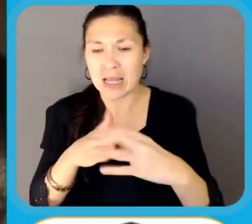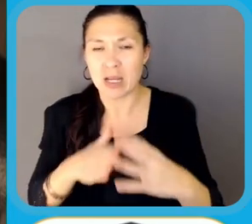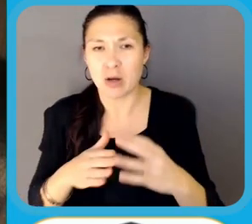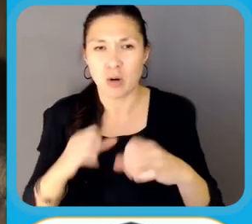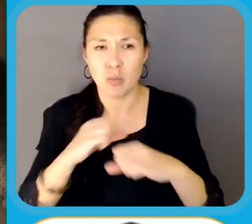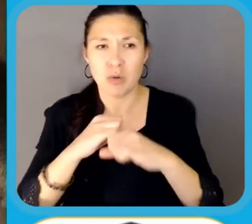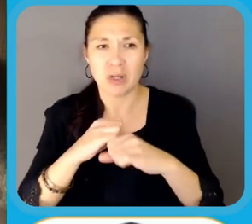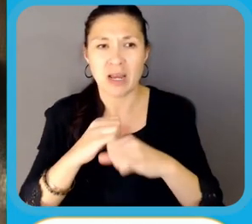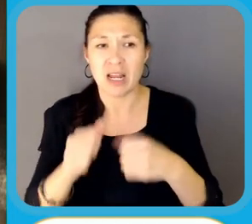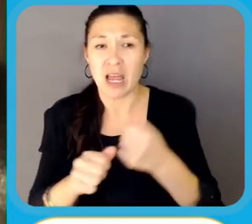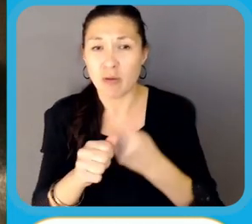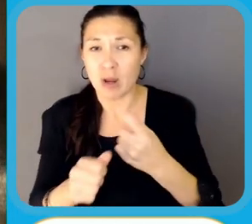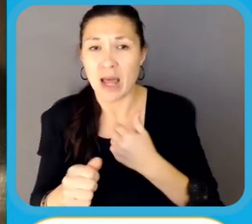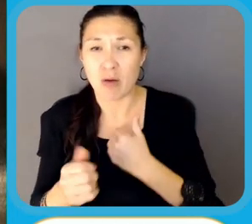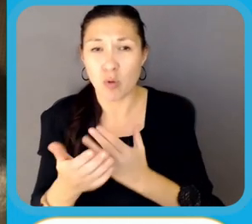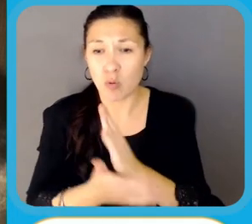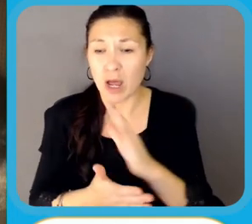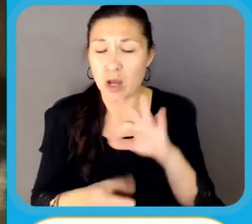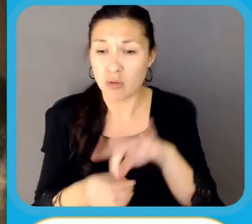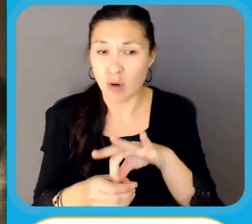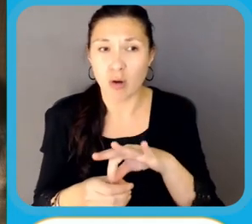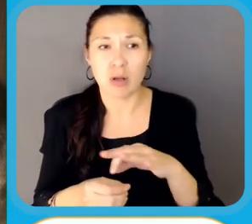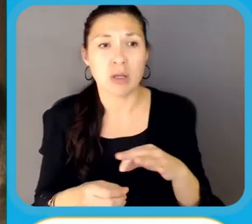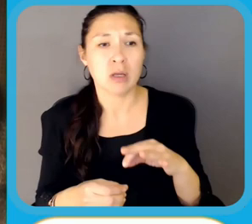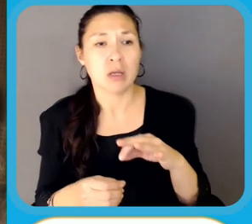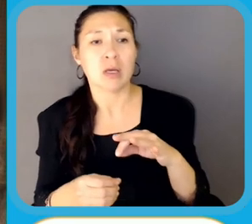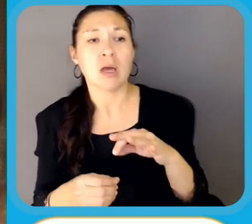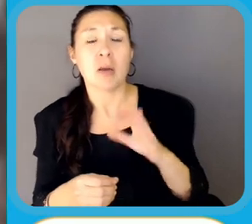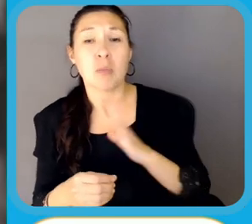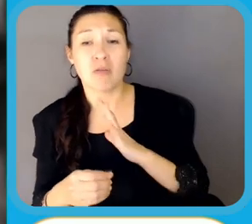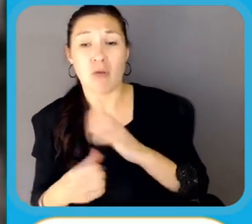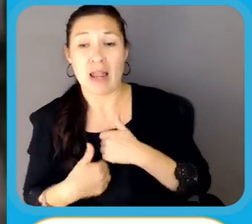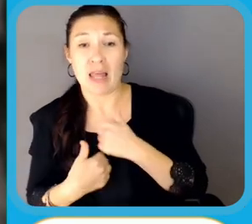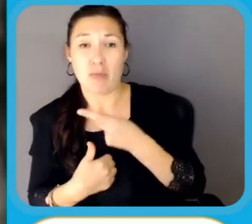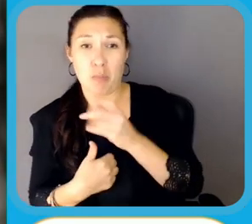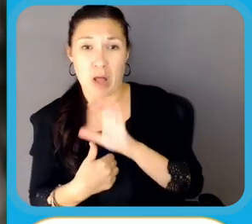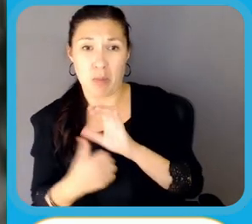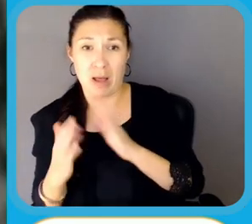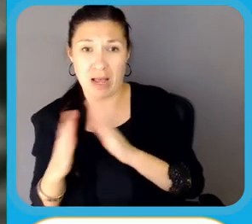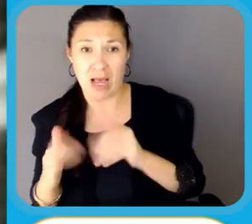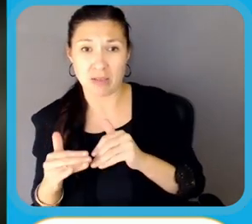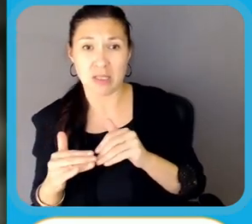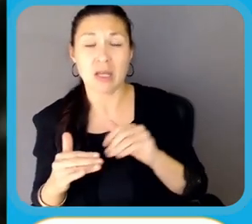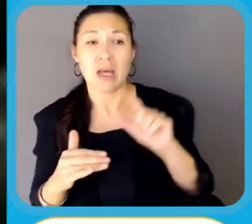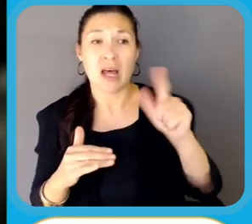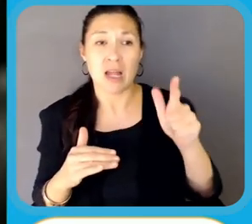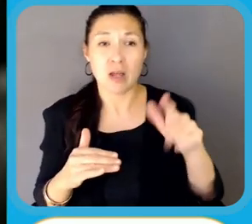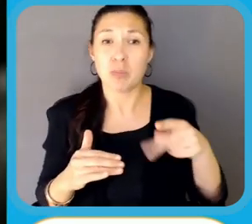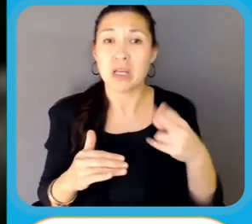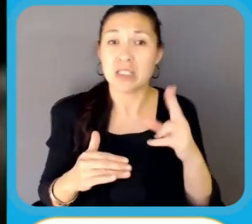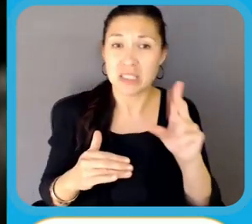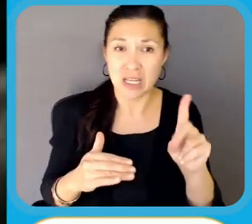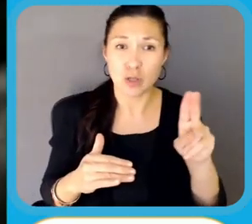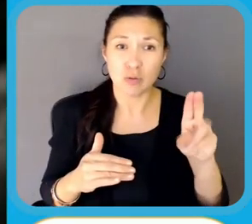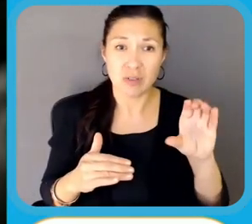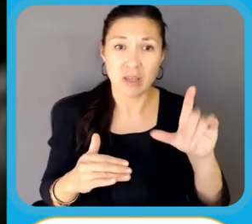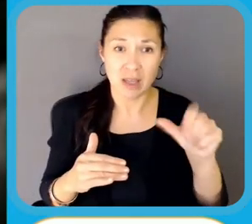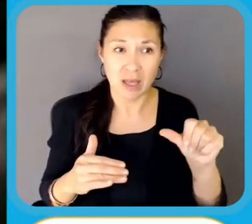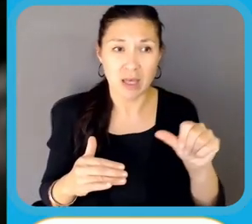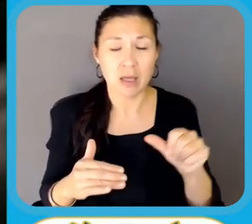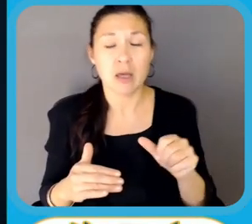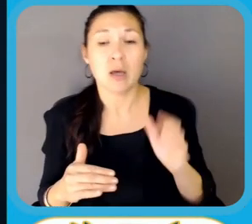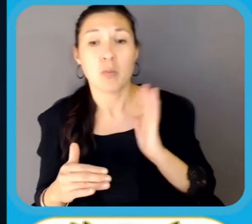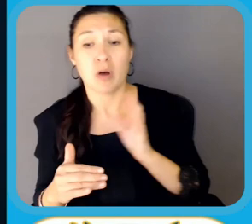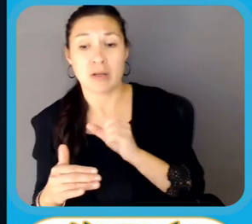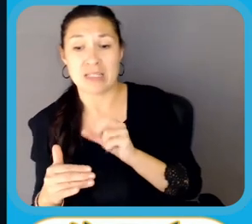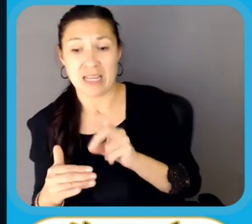vote, from public housing to a PhD from UCLA at 26, from San Diego to the state legislature, where she